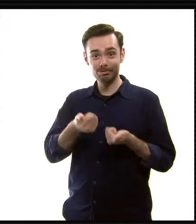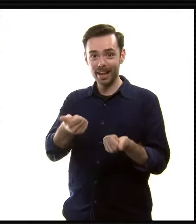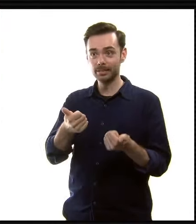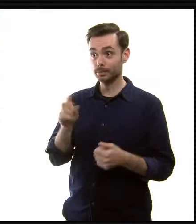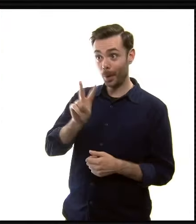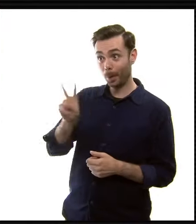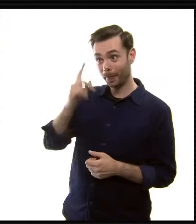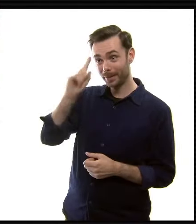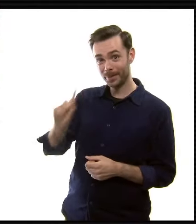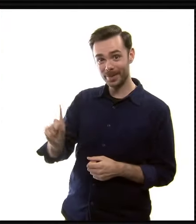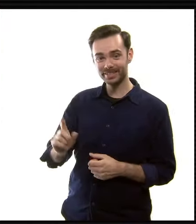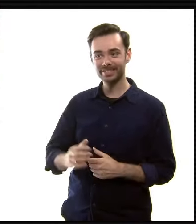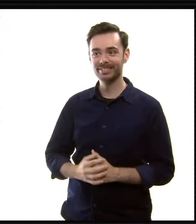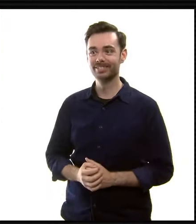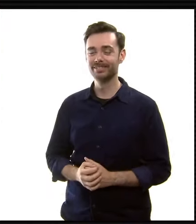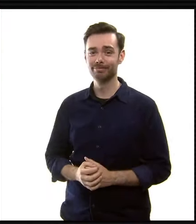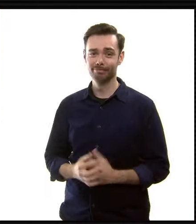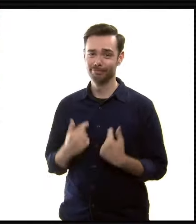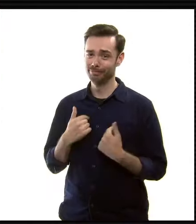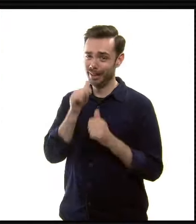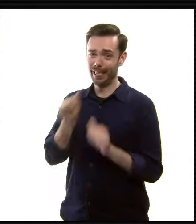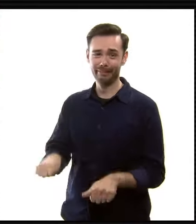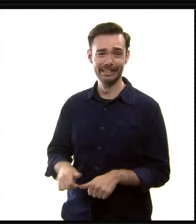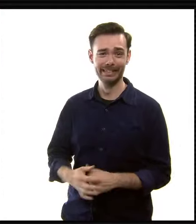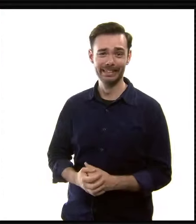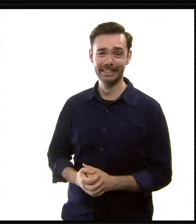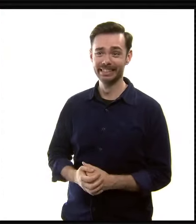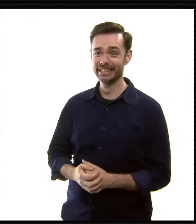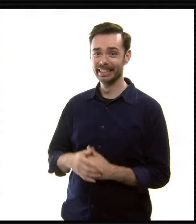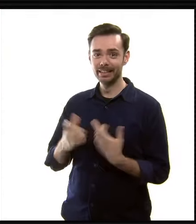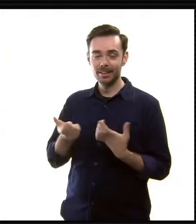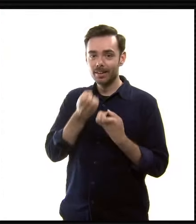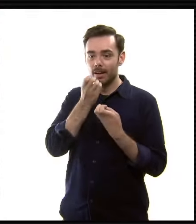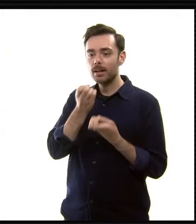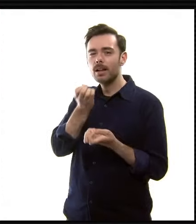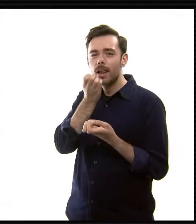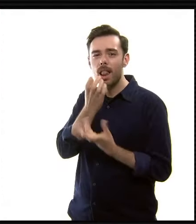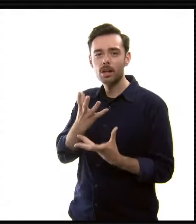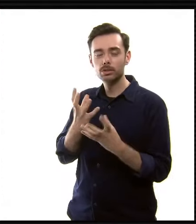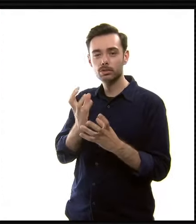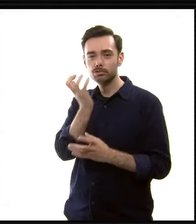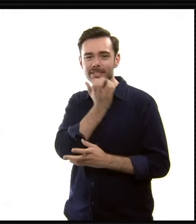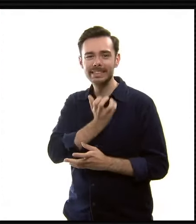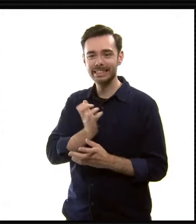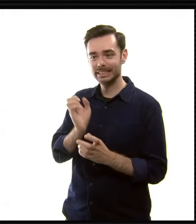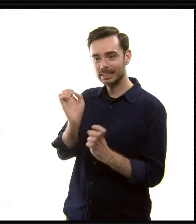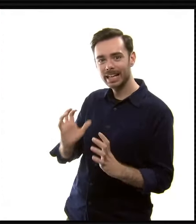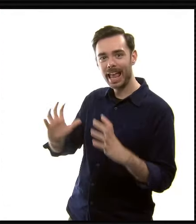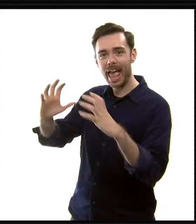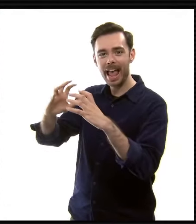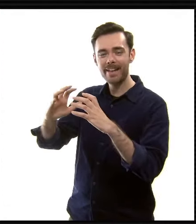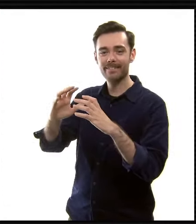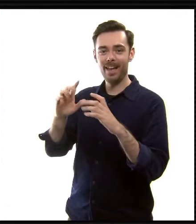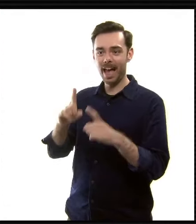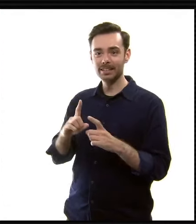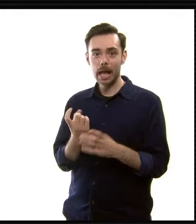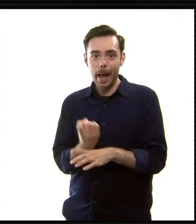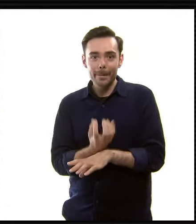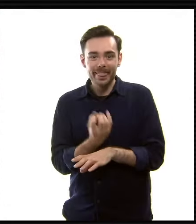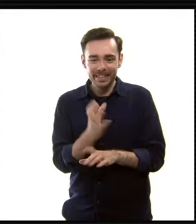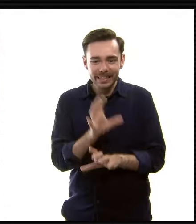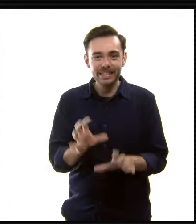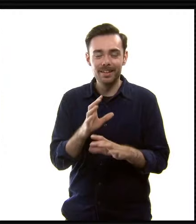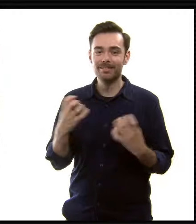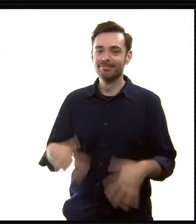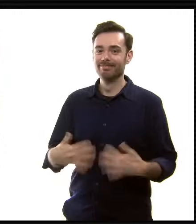yeah, I'm very, very impressed. And like, I love that they built like a lush cave and the amethyst geode. Yeah, I love it. Yeah. Well, we are not quite ready to